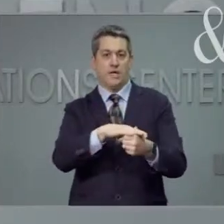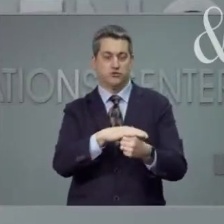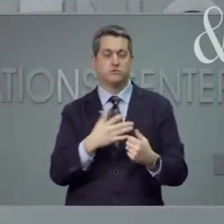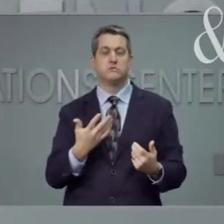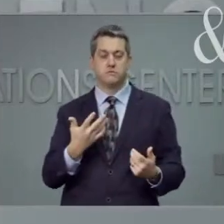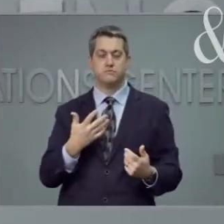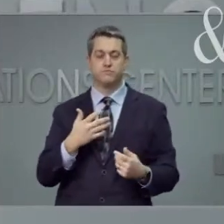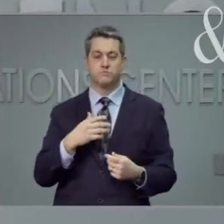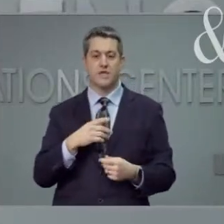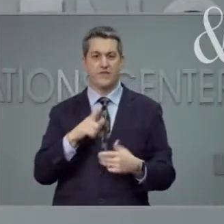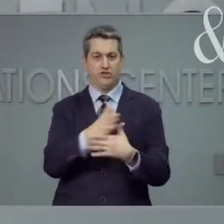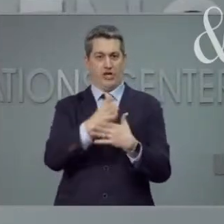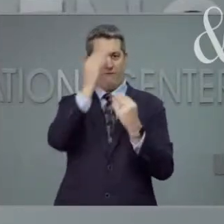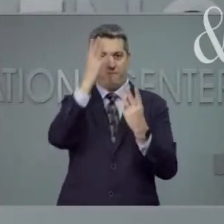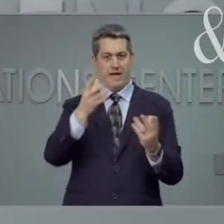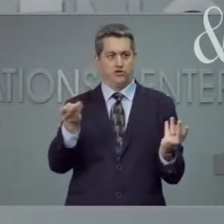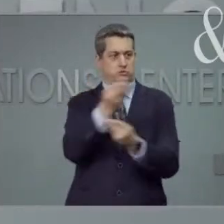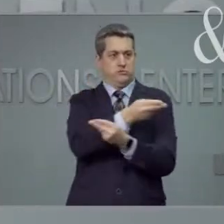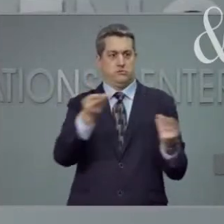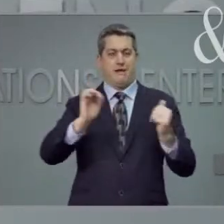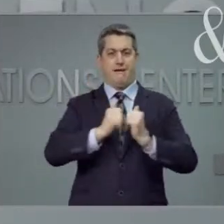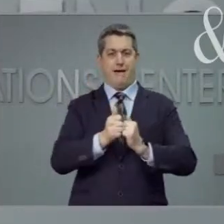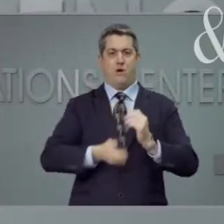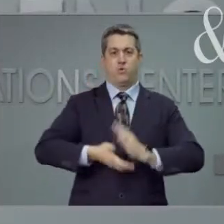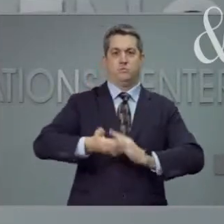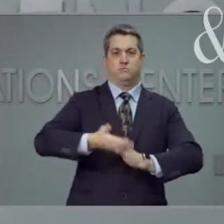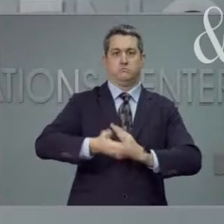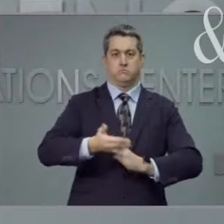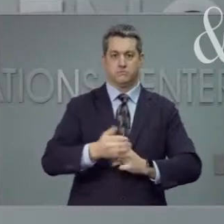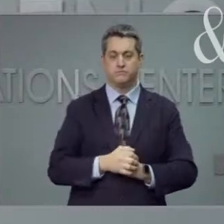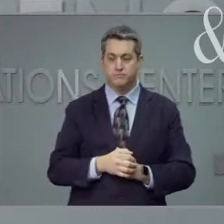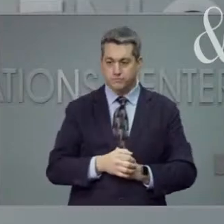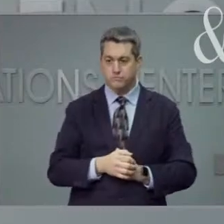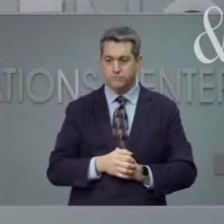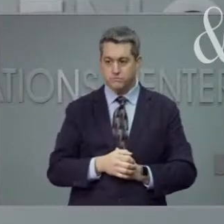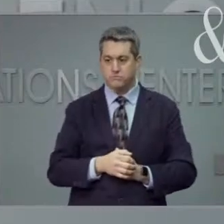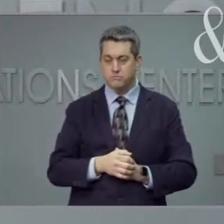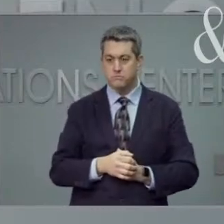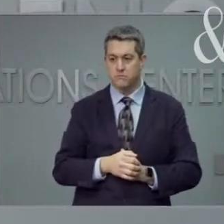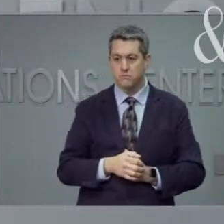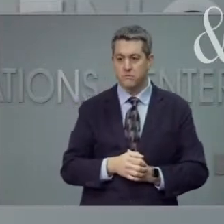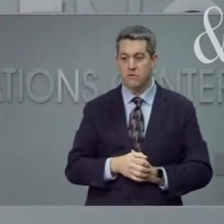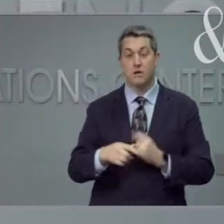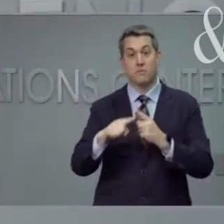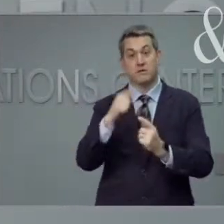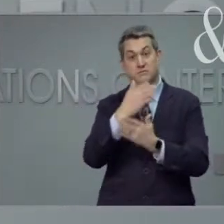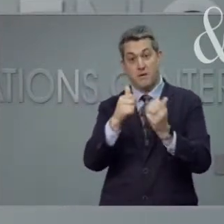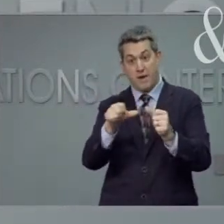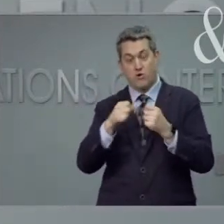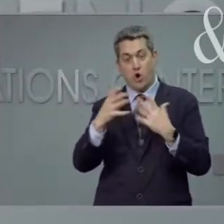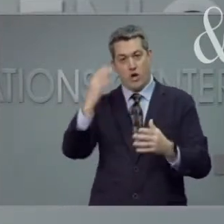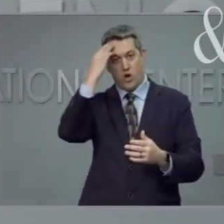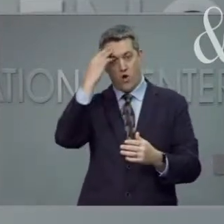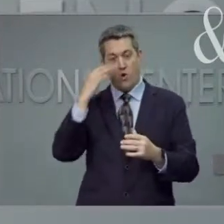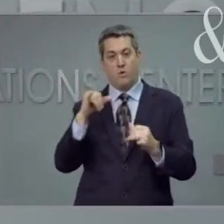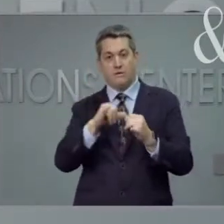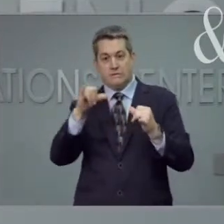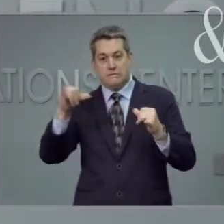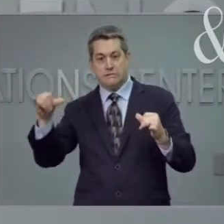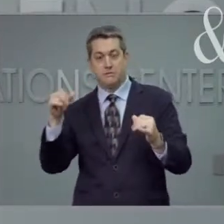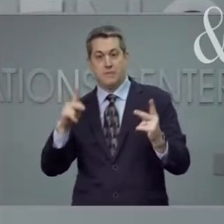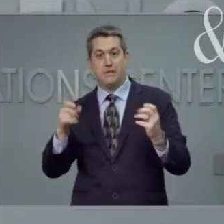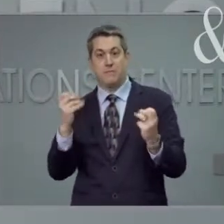also working with some of our partners who know how to scale up even to larger type, higher